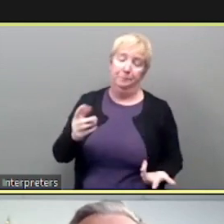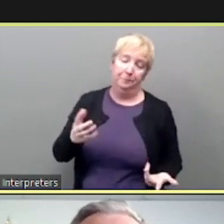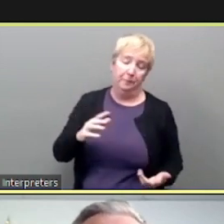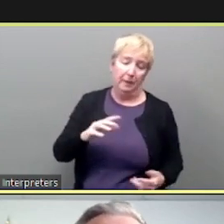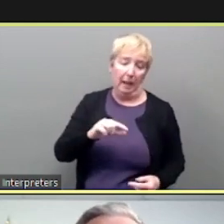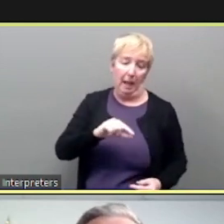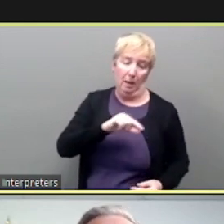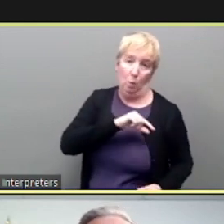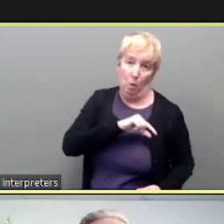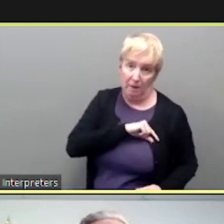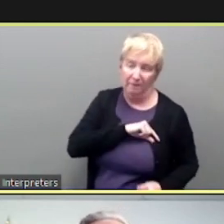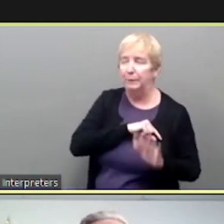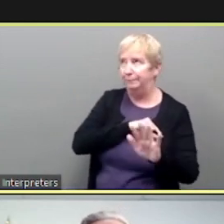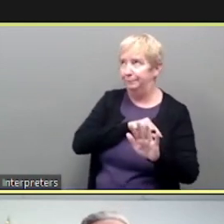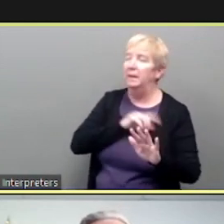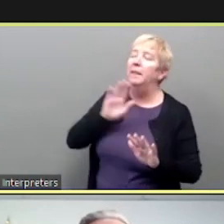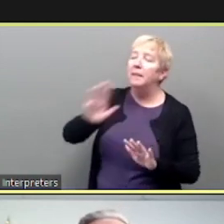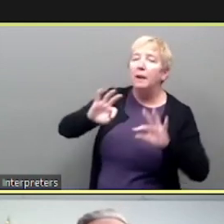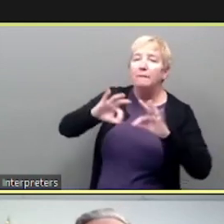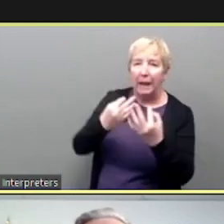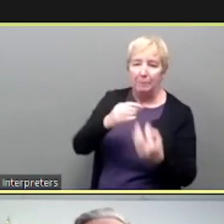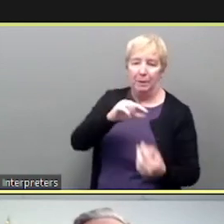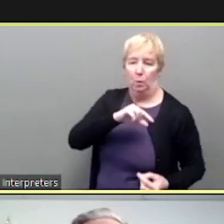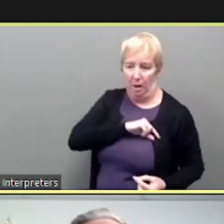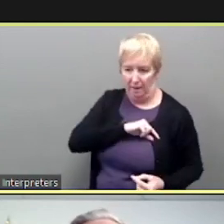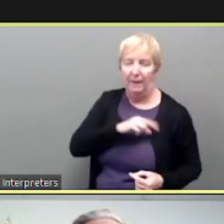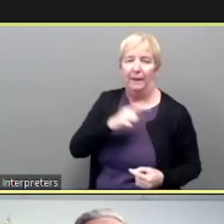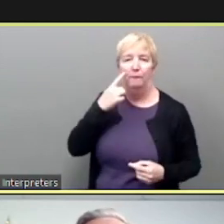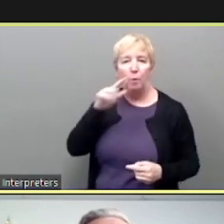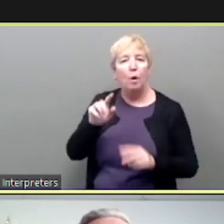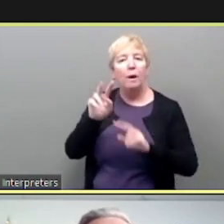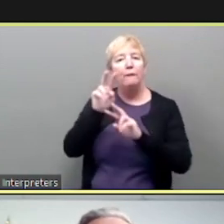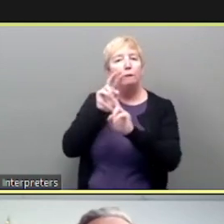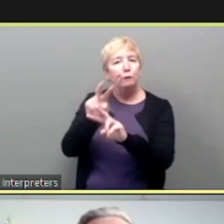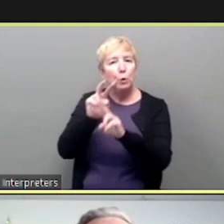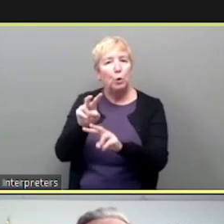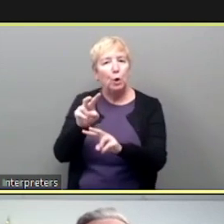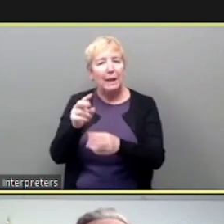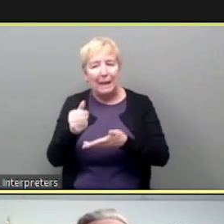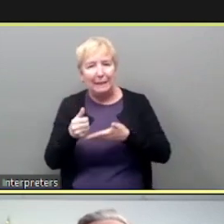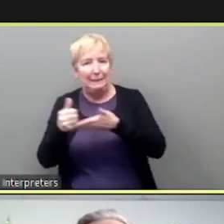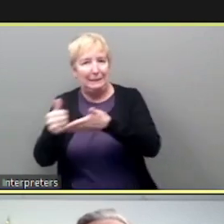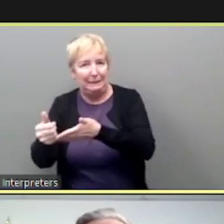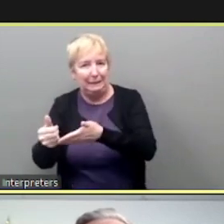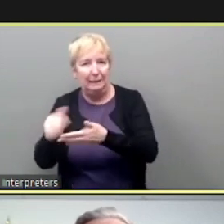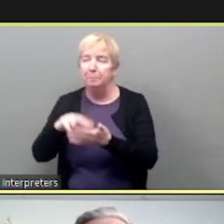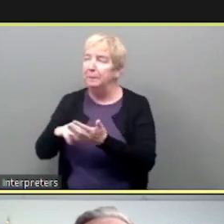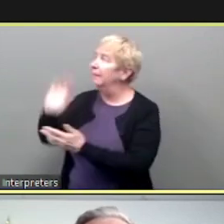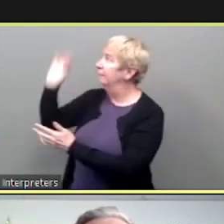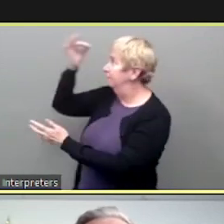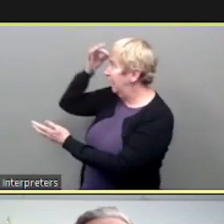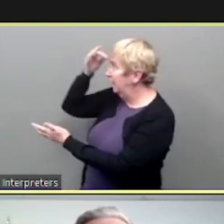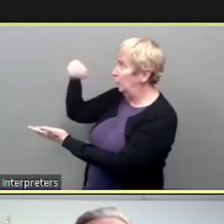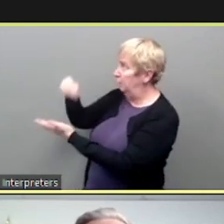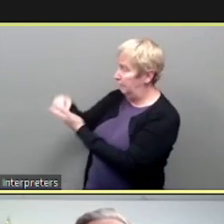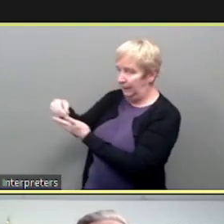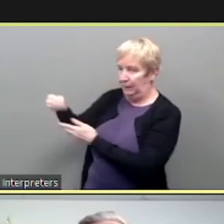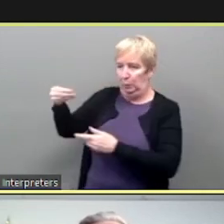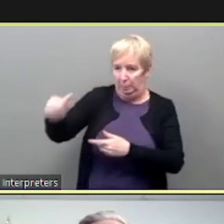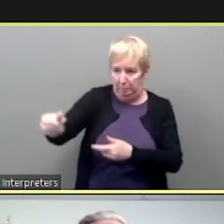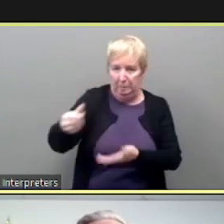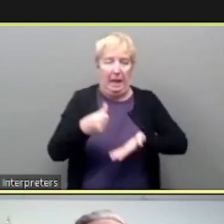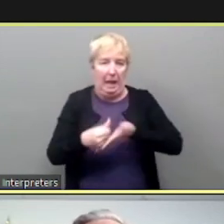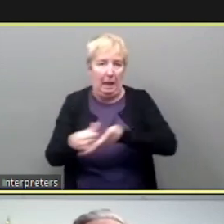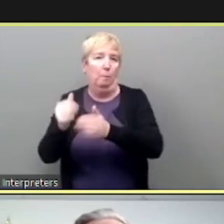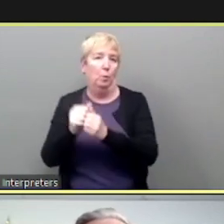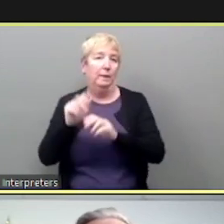are eligible, sorry, for funeral assistance. And you can get monies from the federal government up to $5,000.